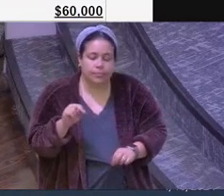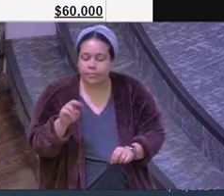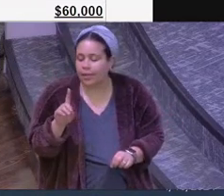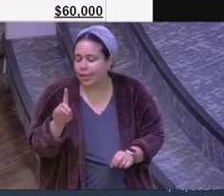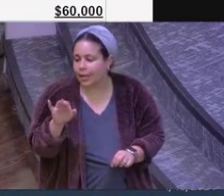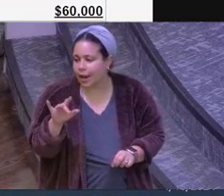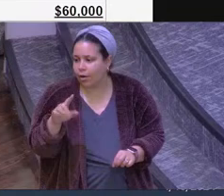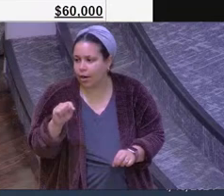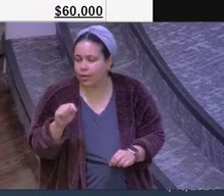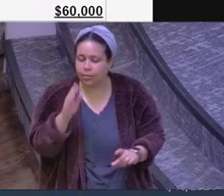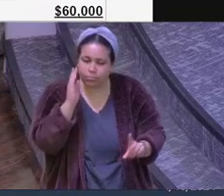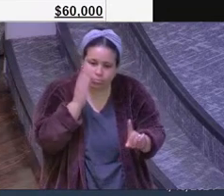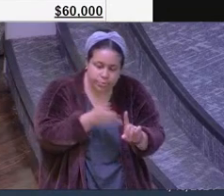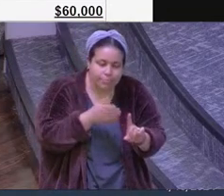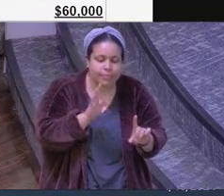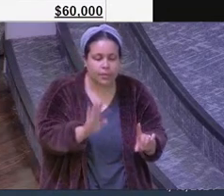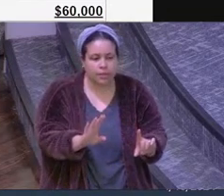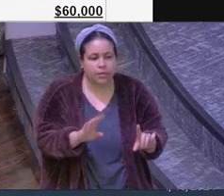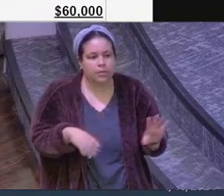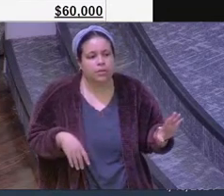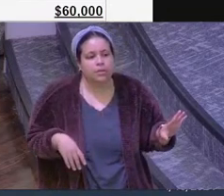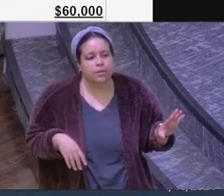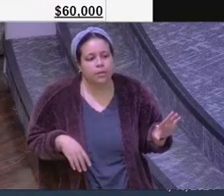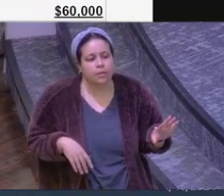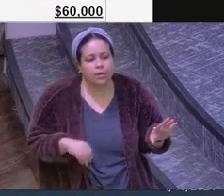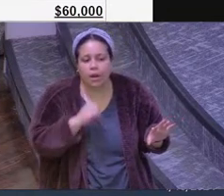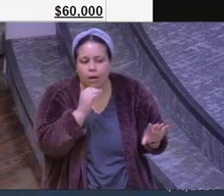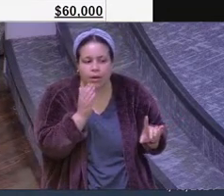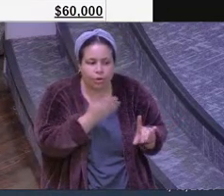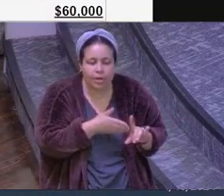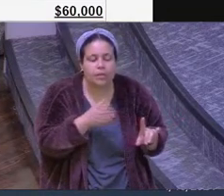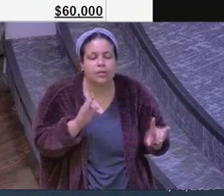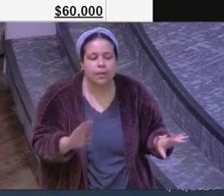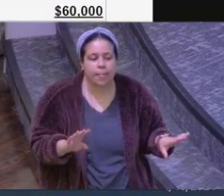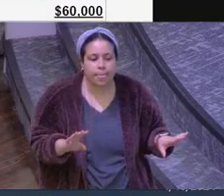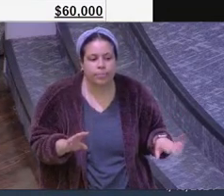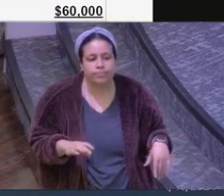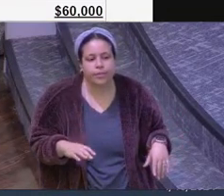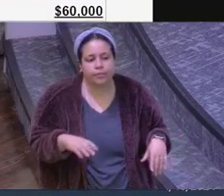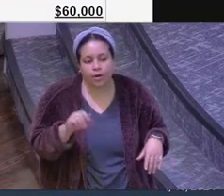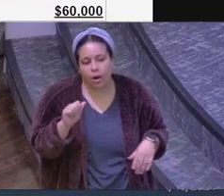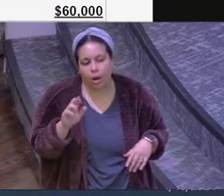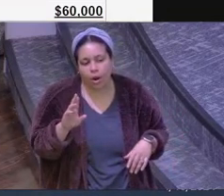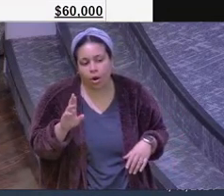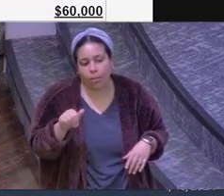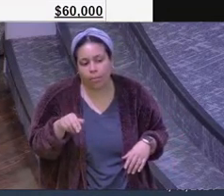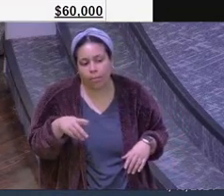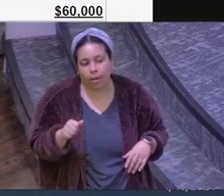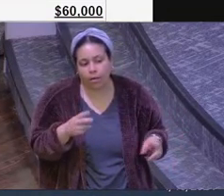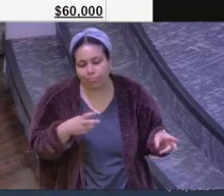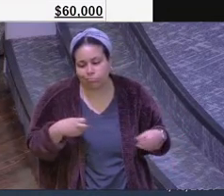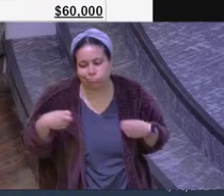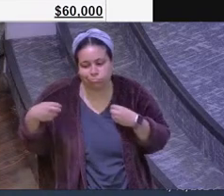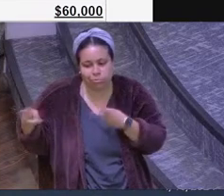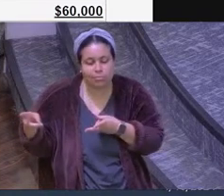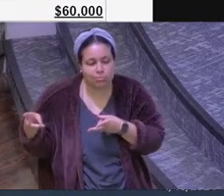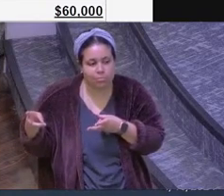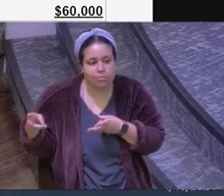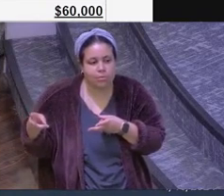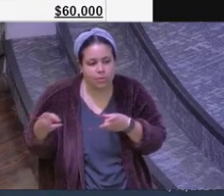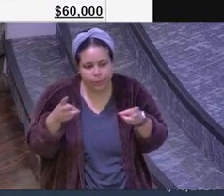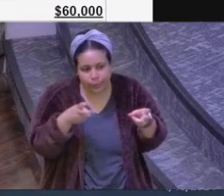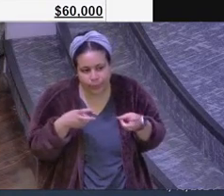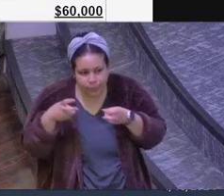funding. We've been able to charge an indirect cost rate to our ARPA funds, and that won't be there in FY25. So the main